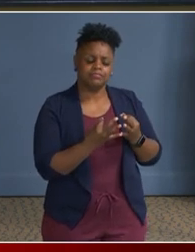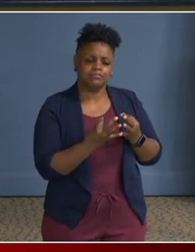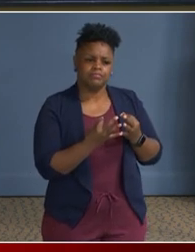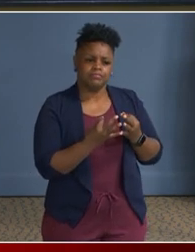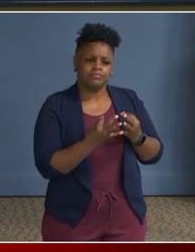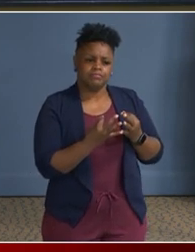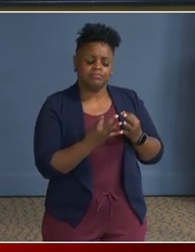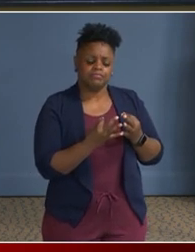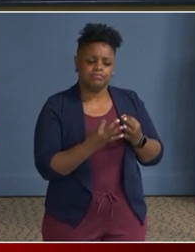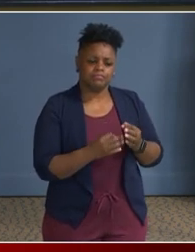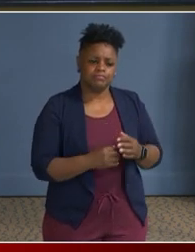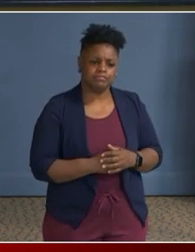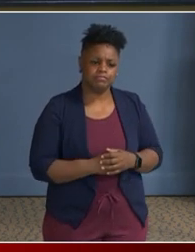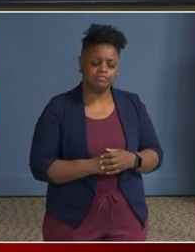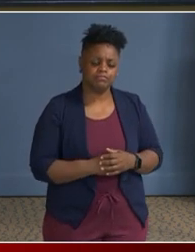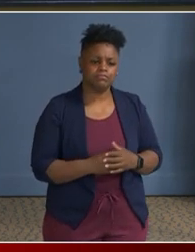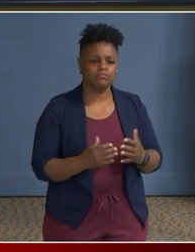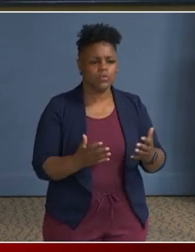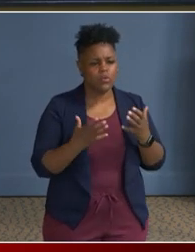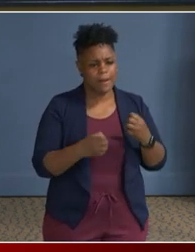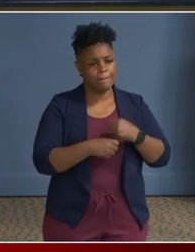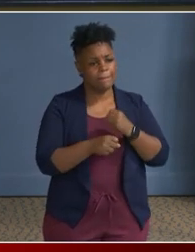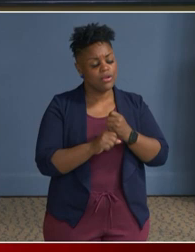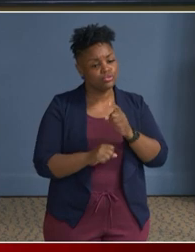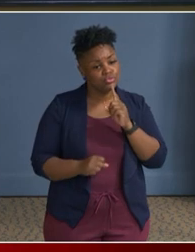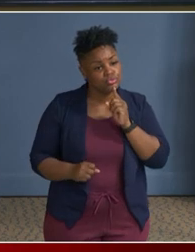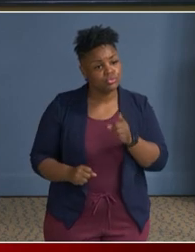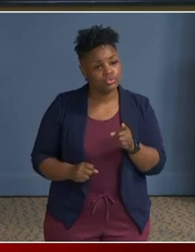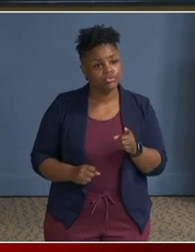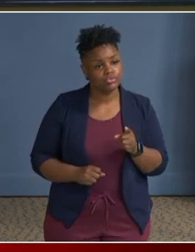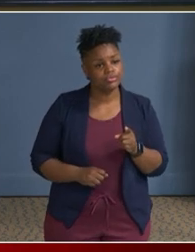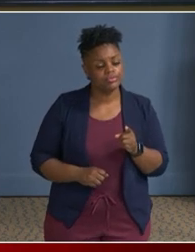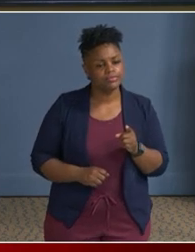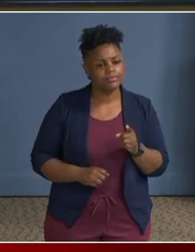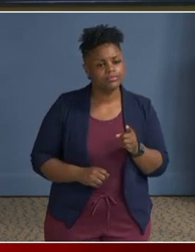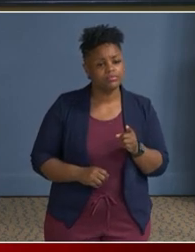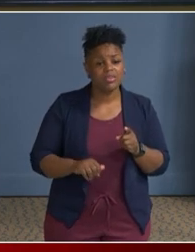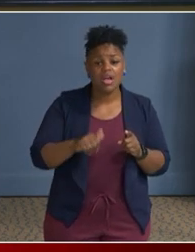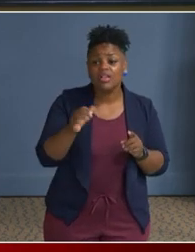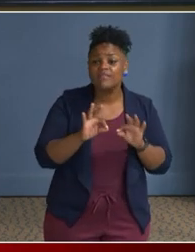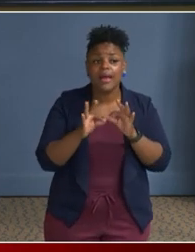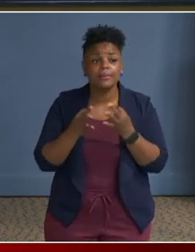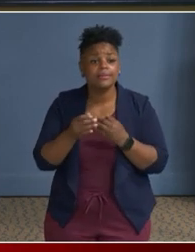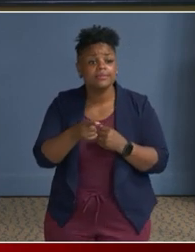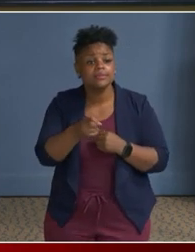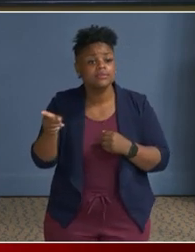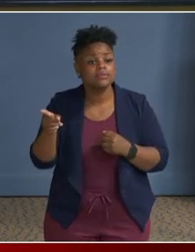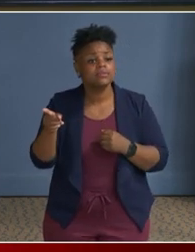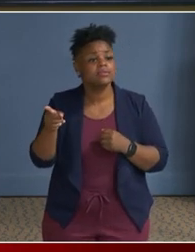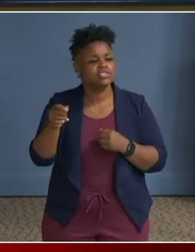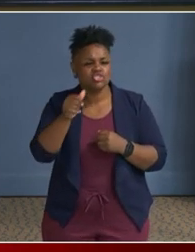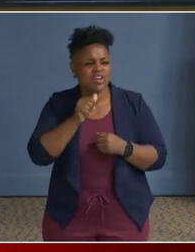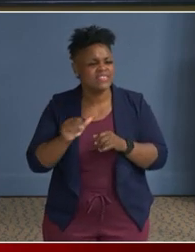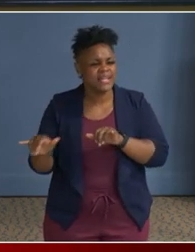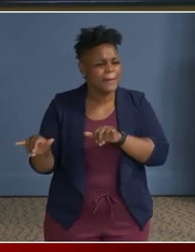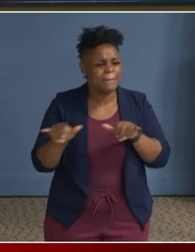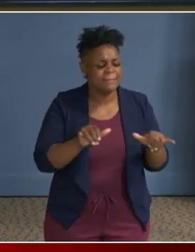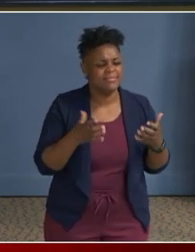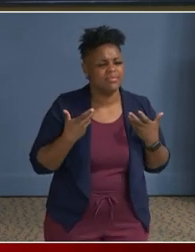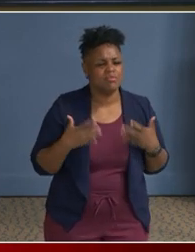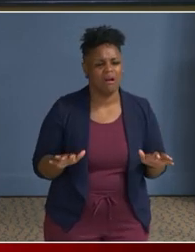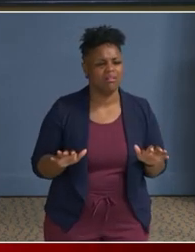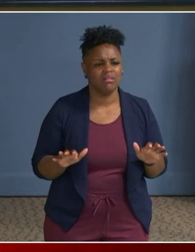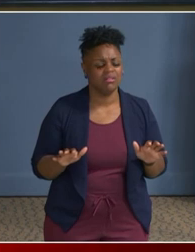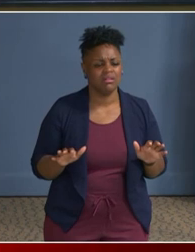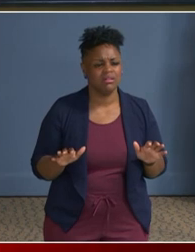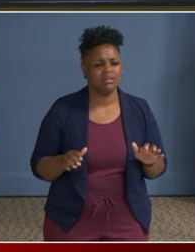want to make sure that another family doesn't suffer this tragic loss. So